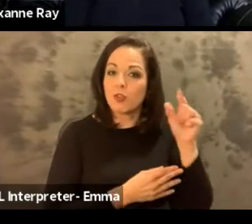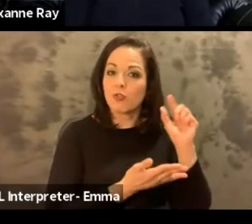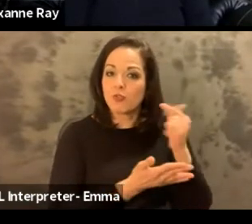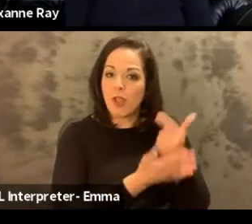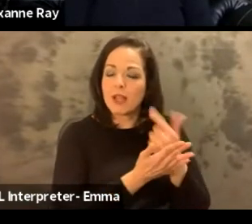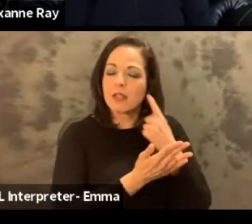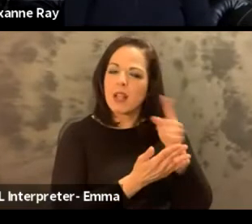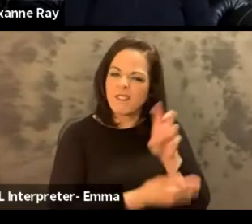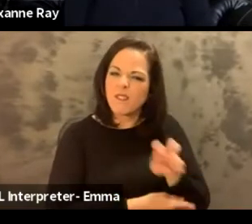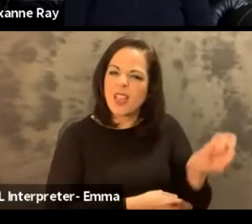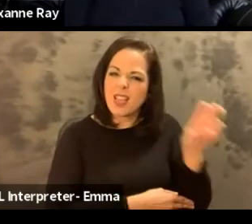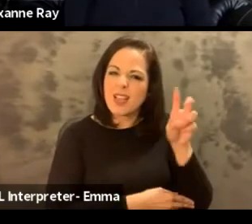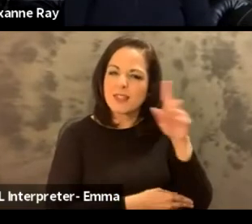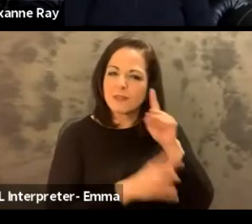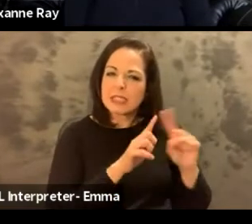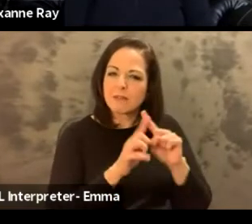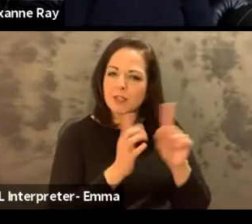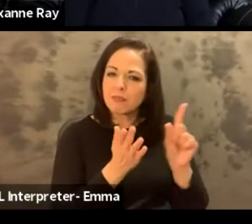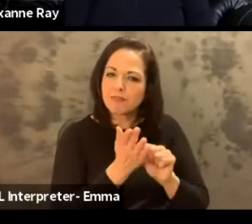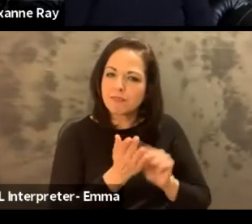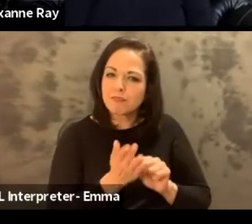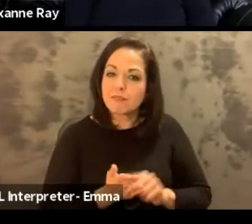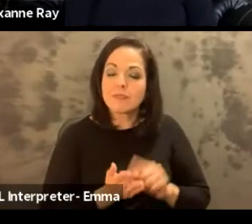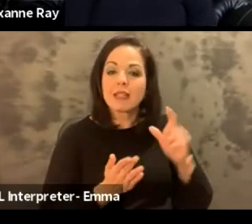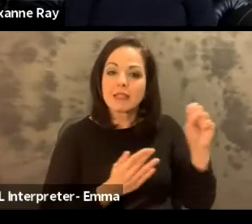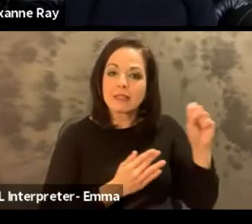publications, like Seattle